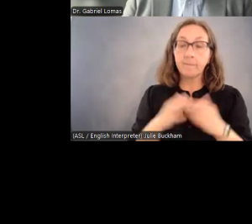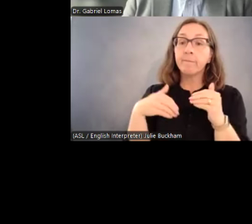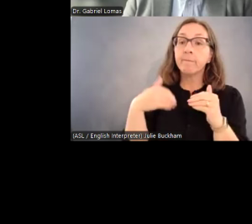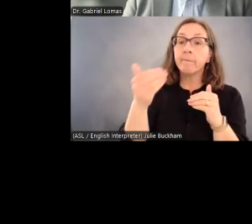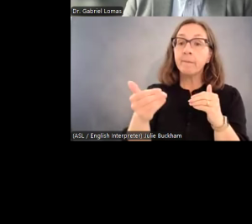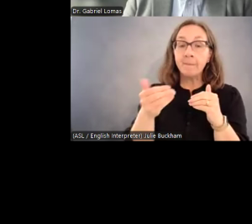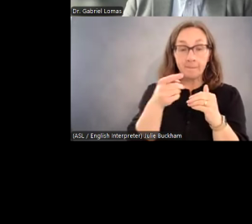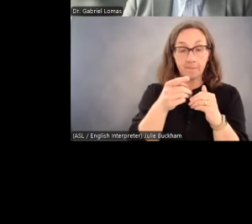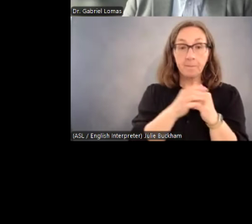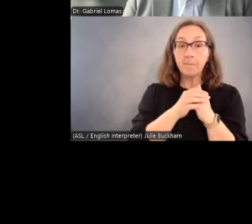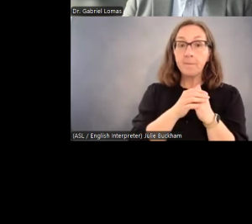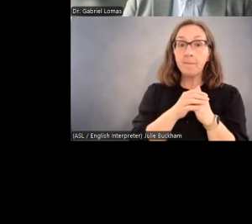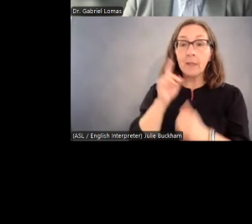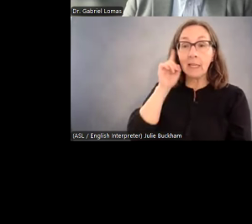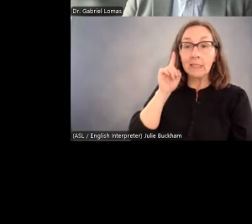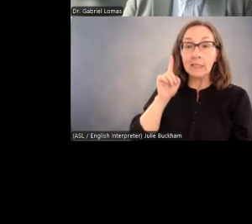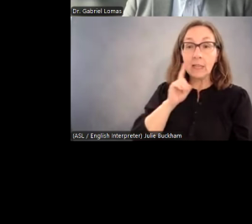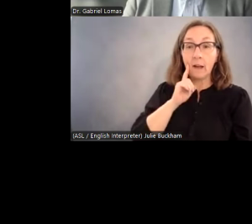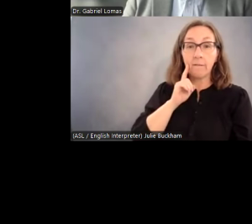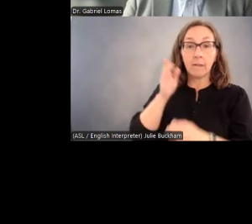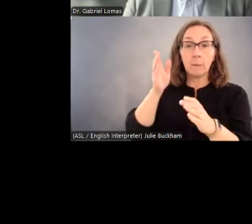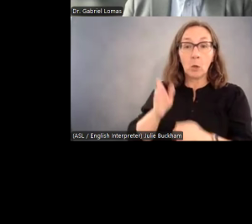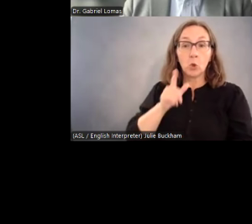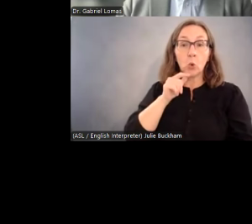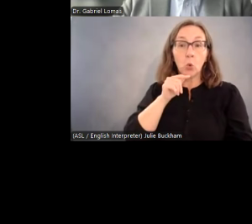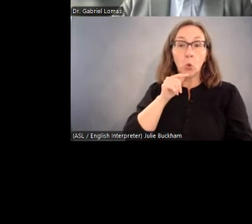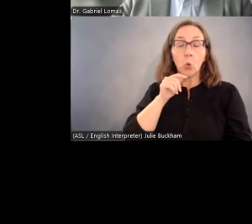So in terms of deaf offenders, very